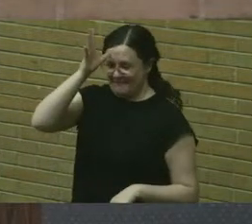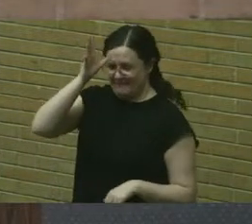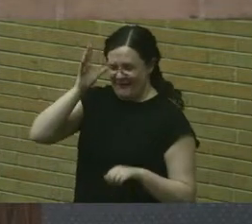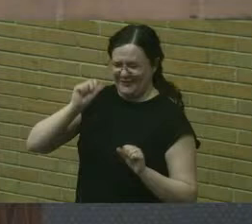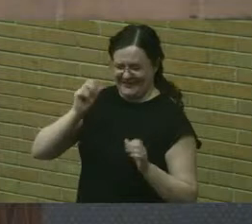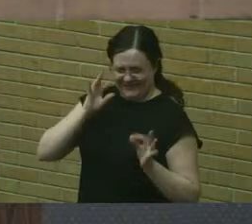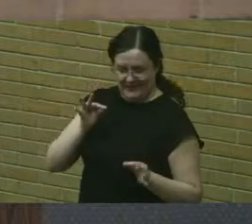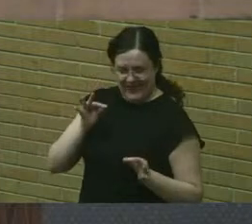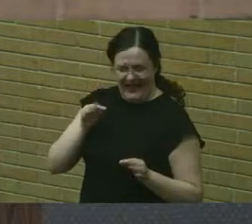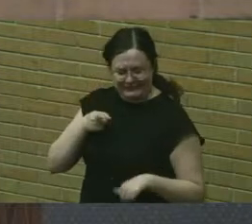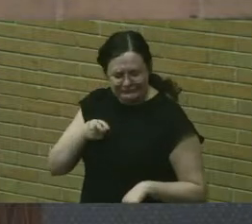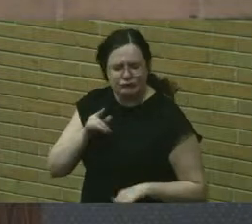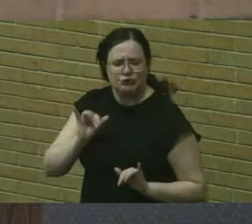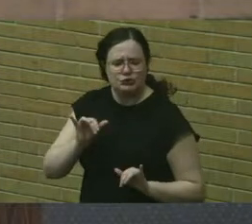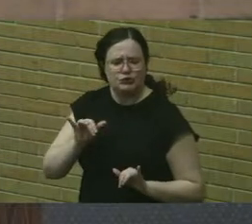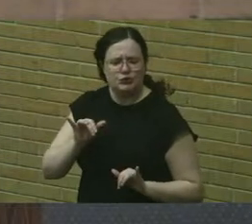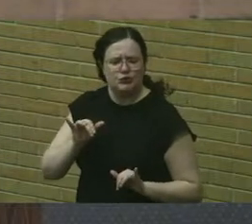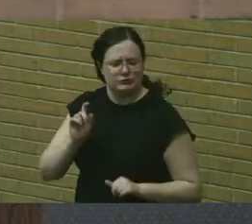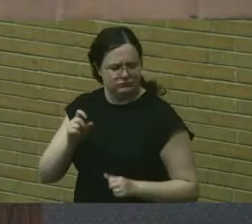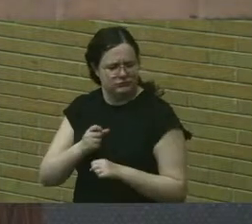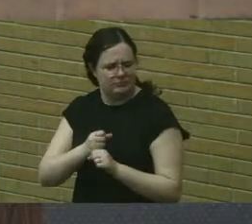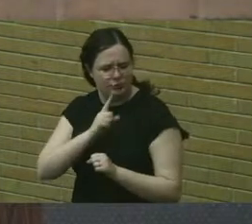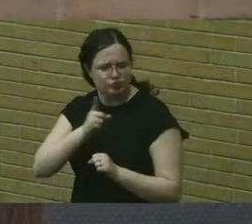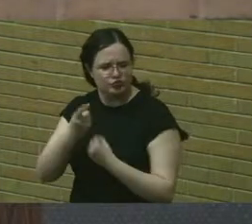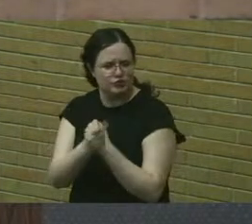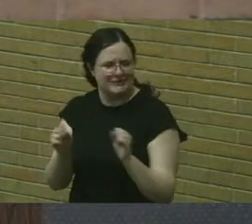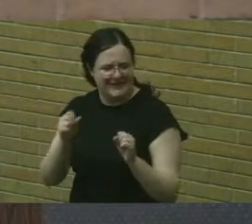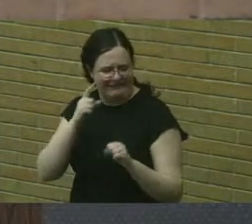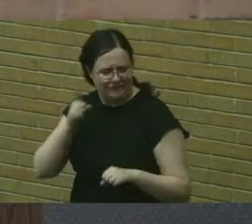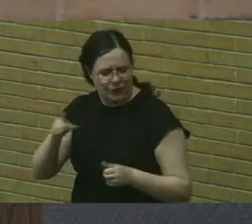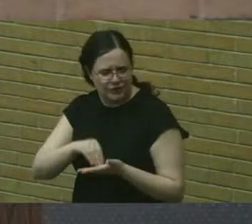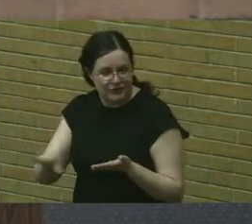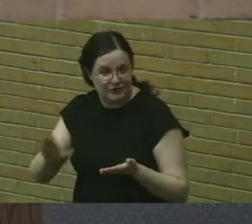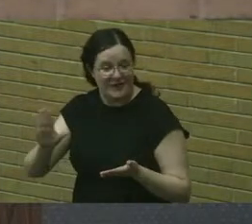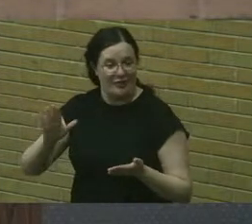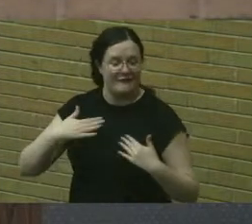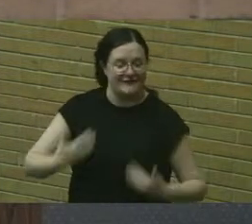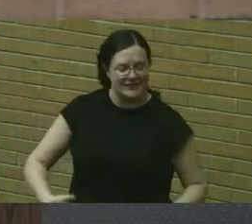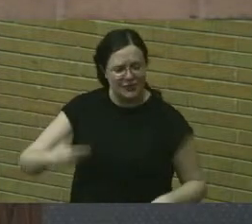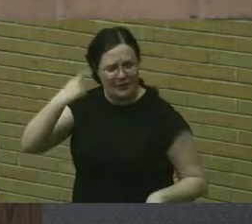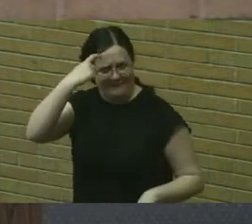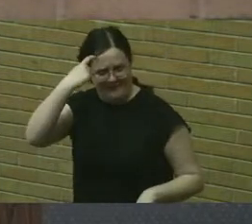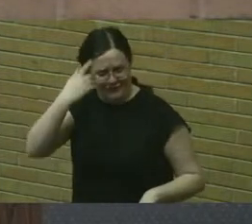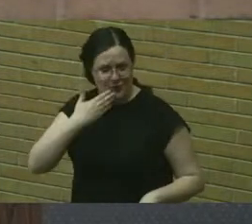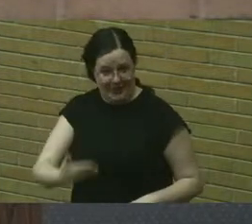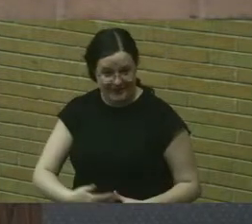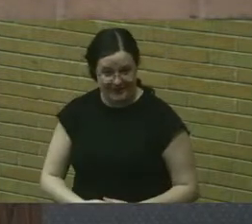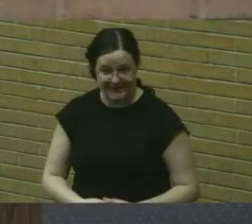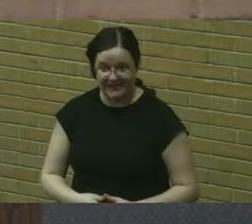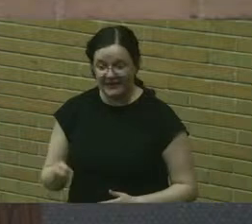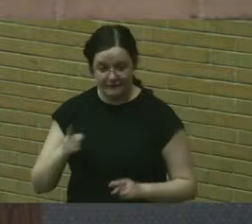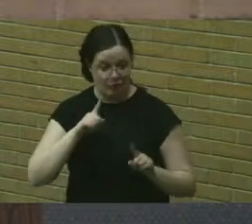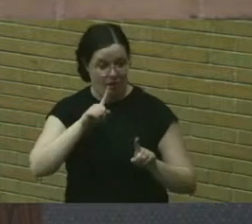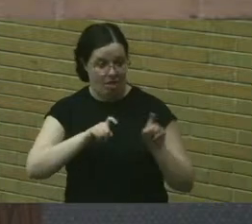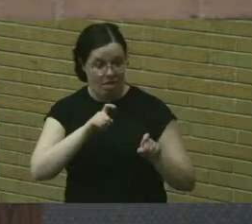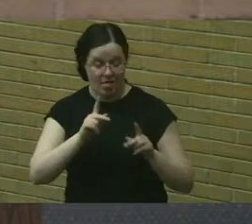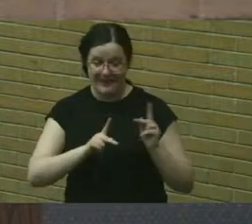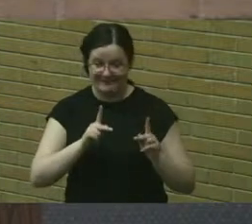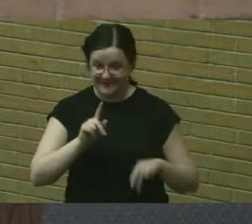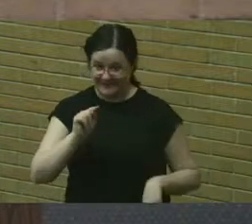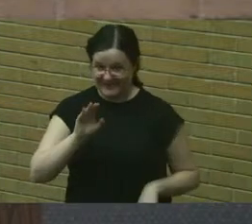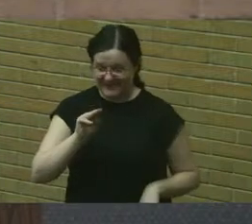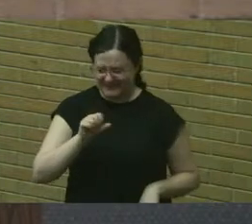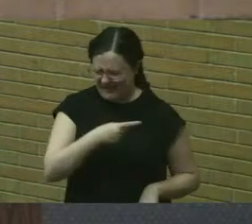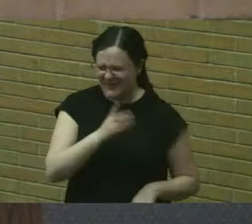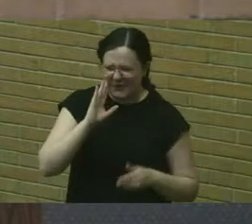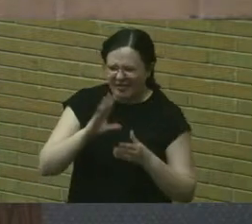well-being. If we talk to the administrators at TCMS and Brighton High School, you'll find out that they're talking about social emotional learning.